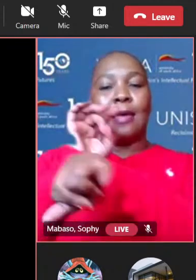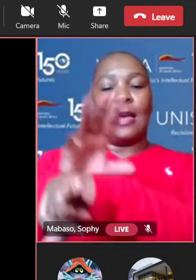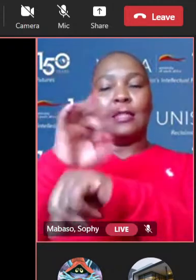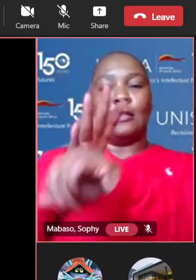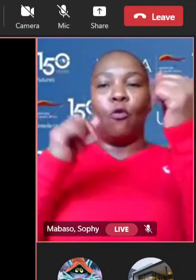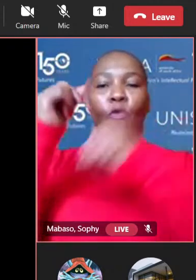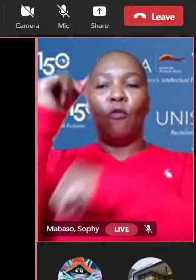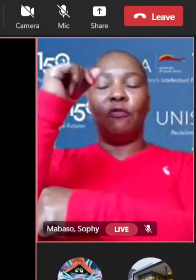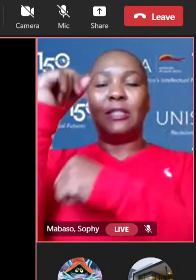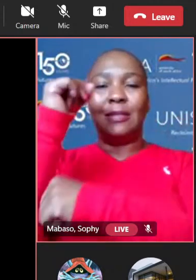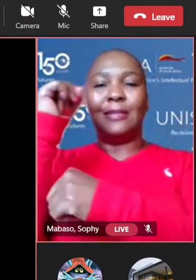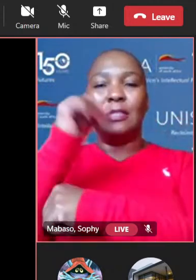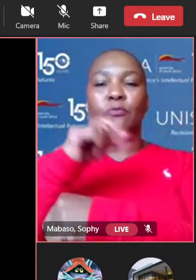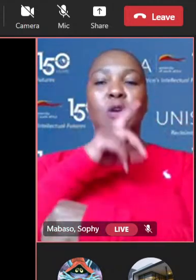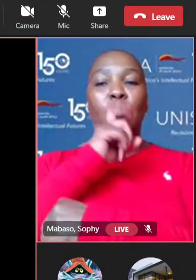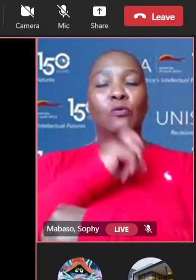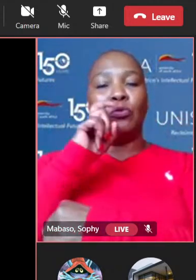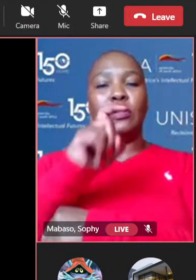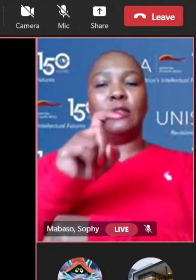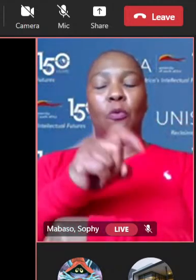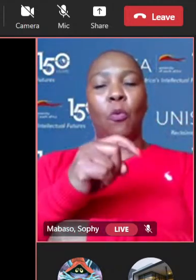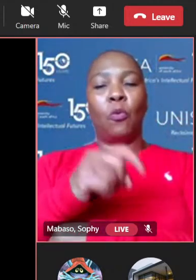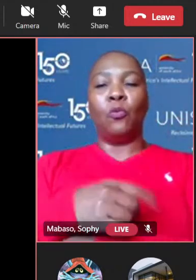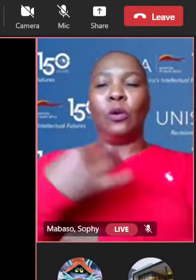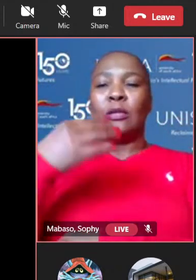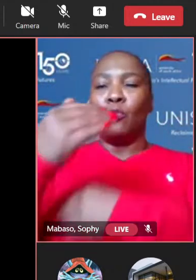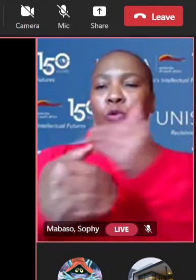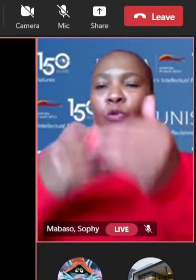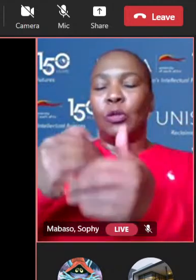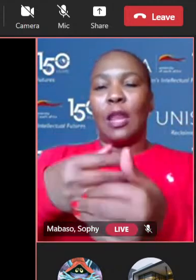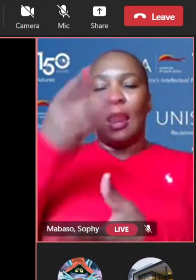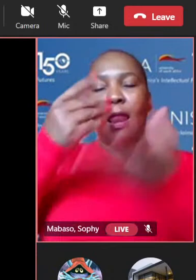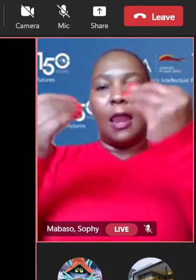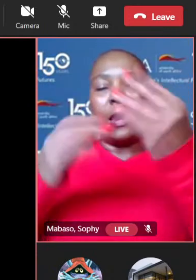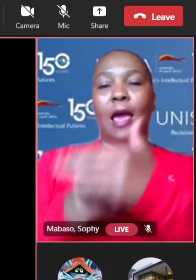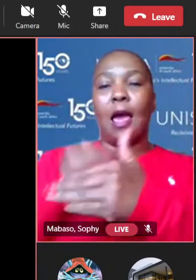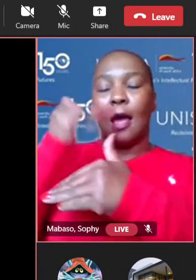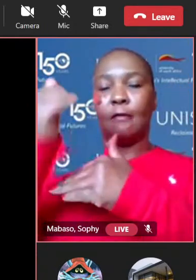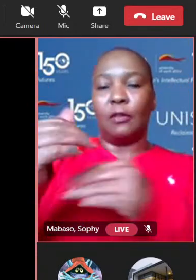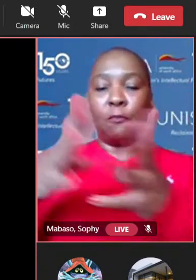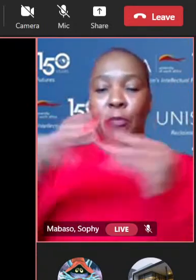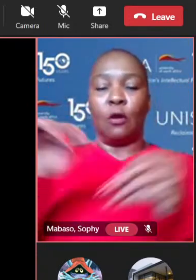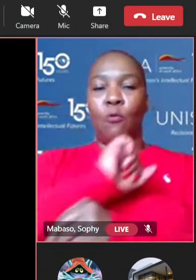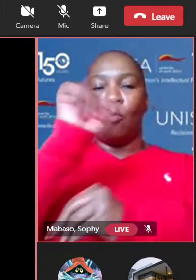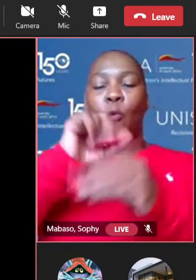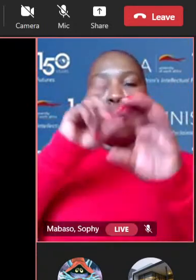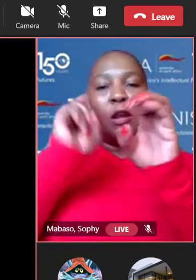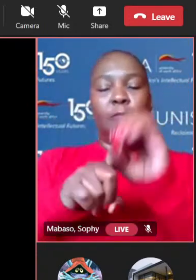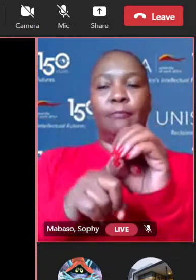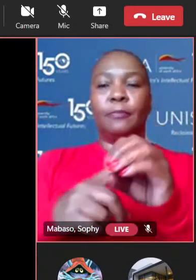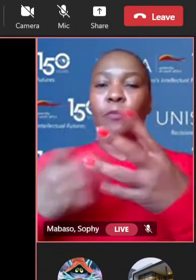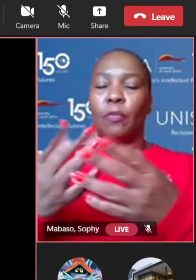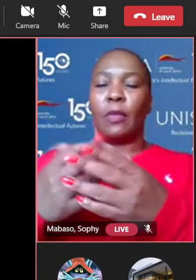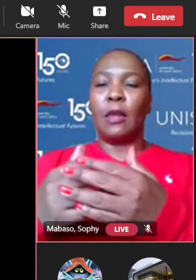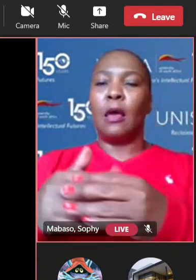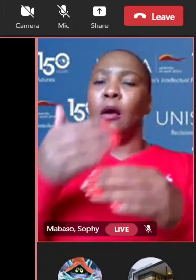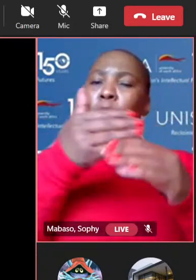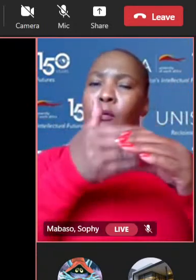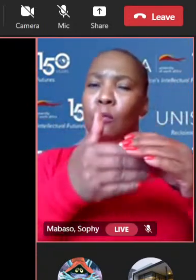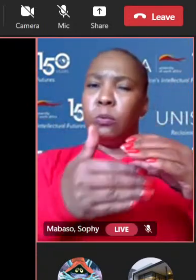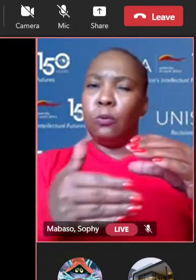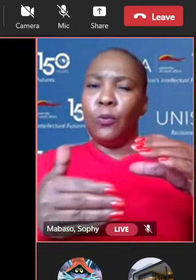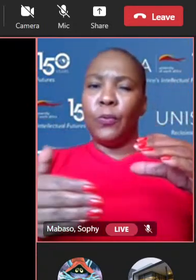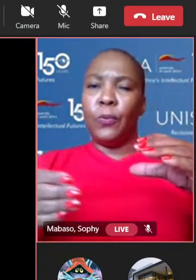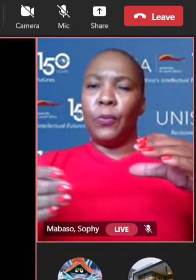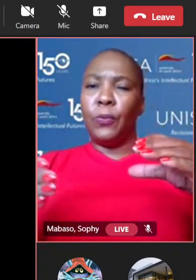used before, while you are learning, and after you have completed your qualification. Along the way, when all of this